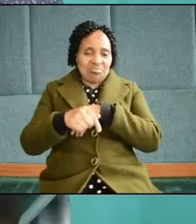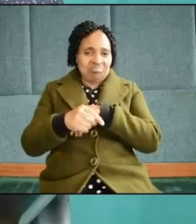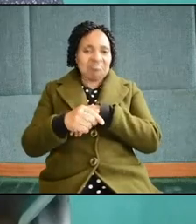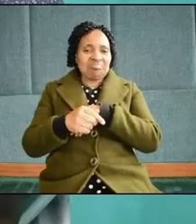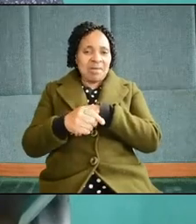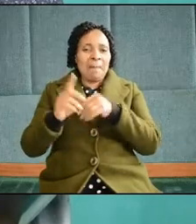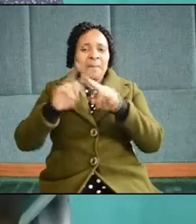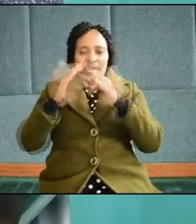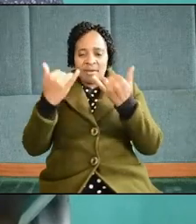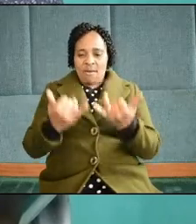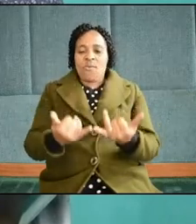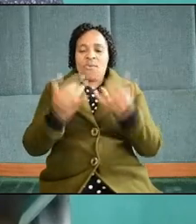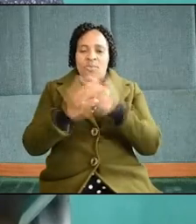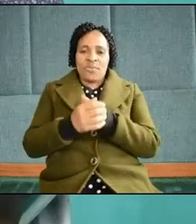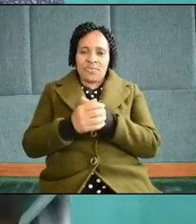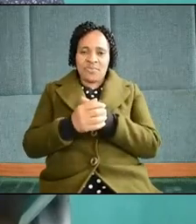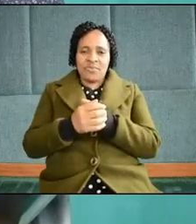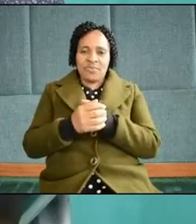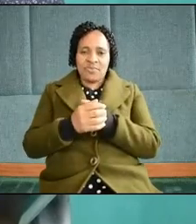Mm. But,